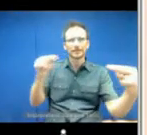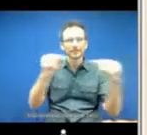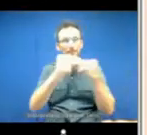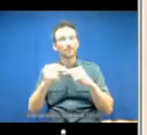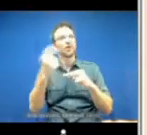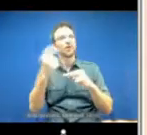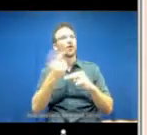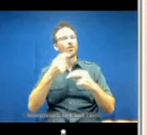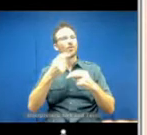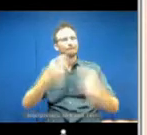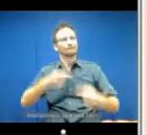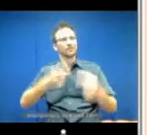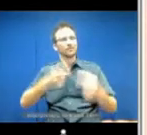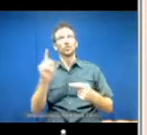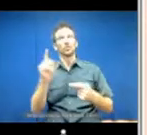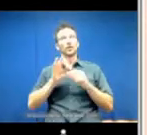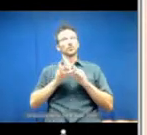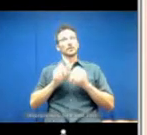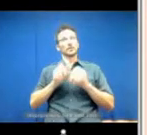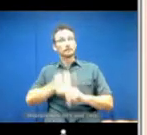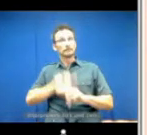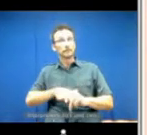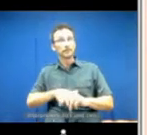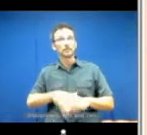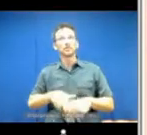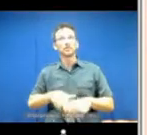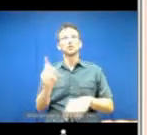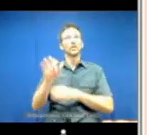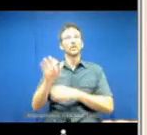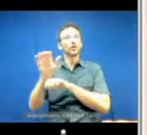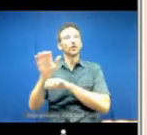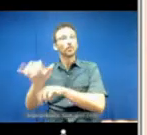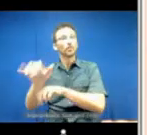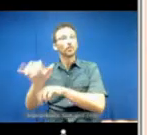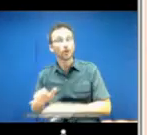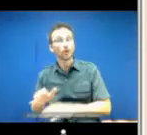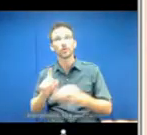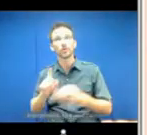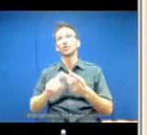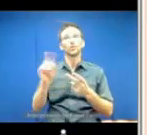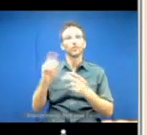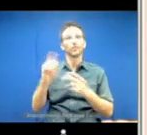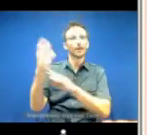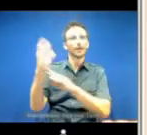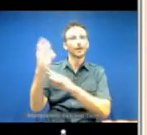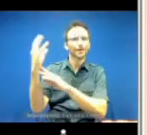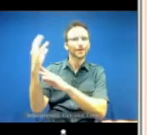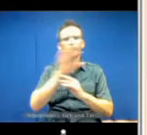also where the reporter's going to be and where the cameras are going to be and all of that.